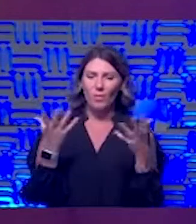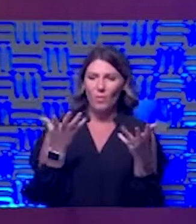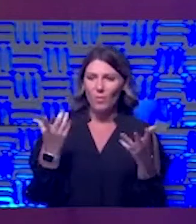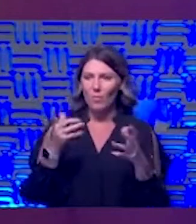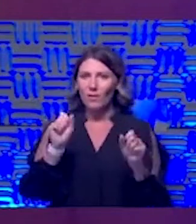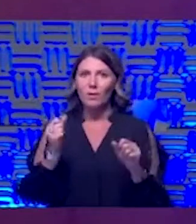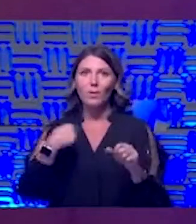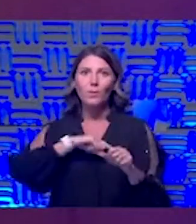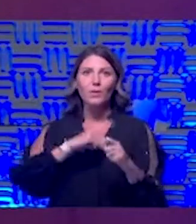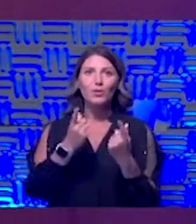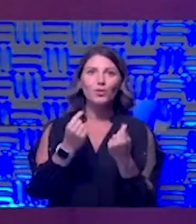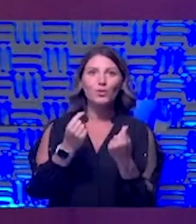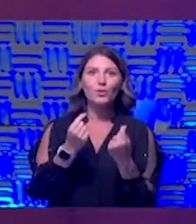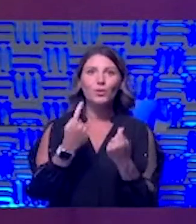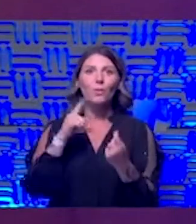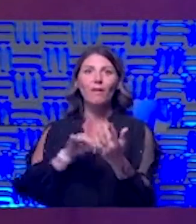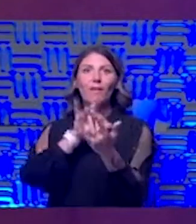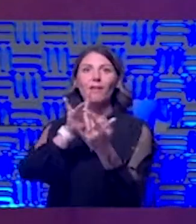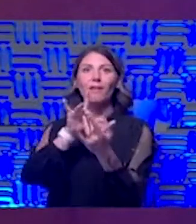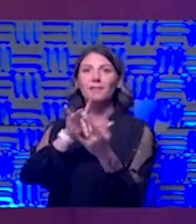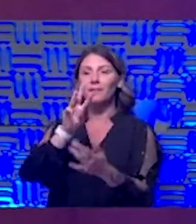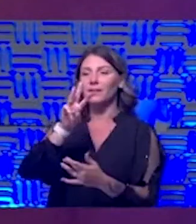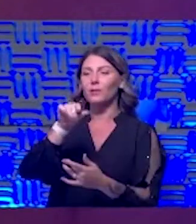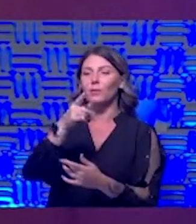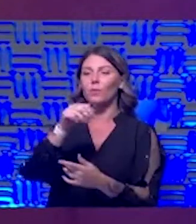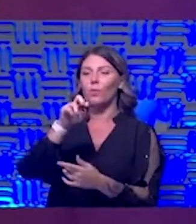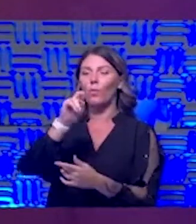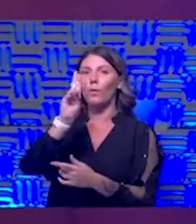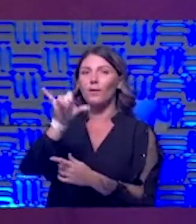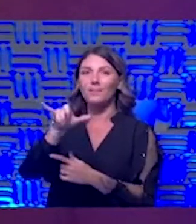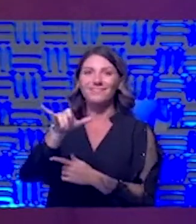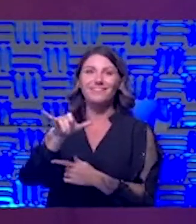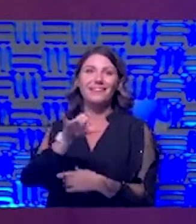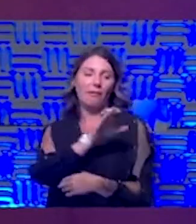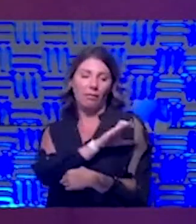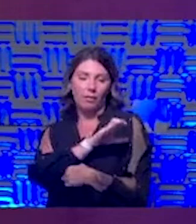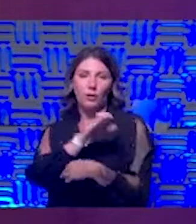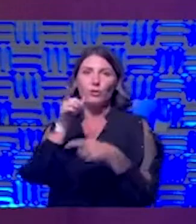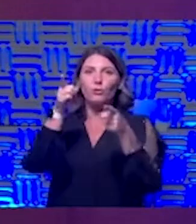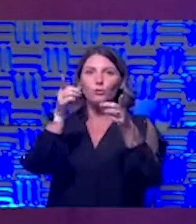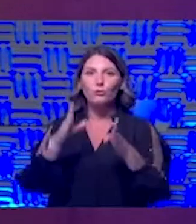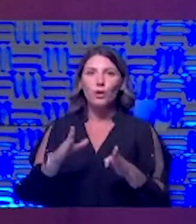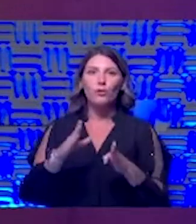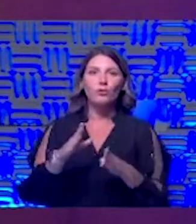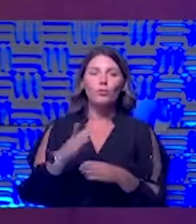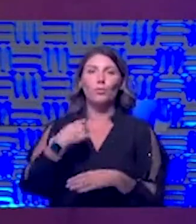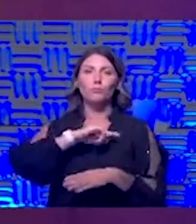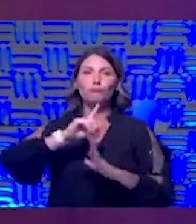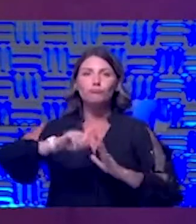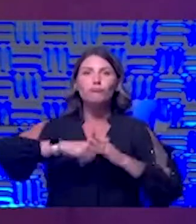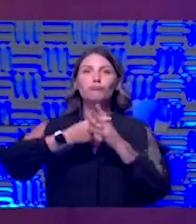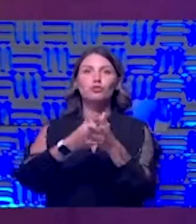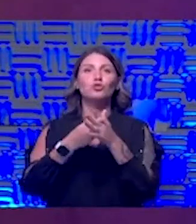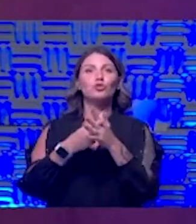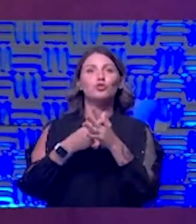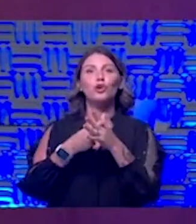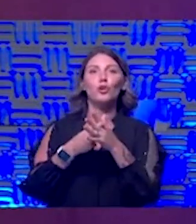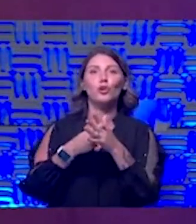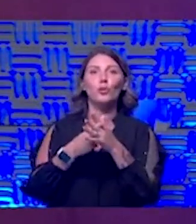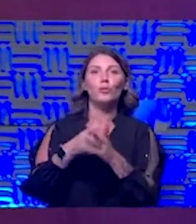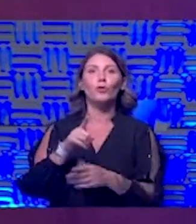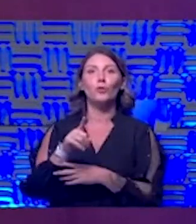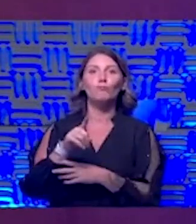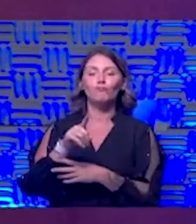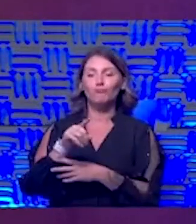out to Whitney, our clinical director, and started the Frontline Therapy Network, which is a referral platform